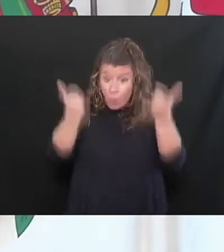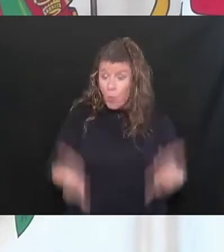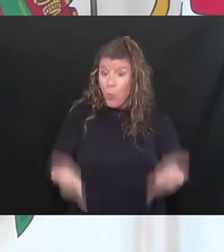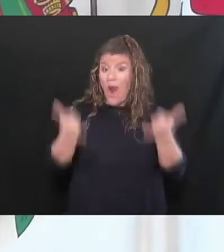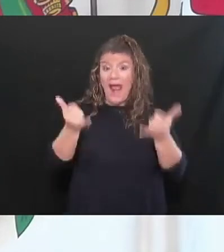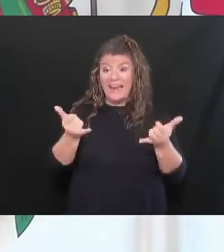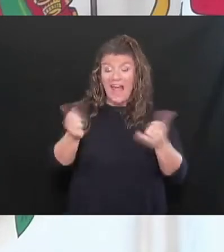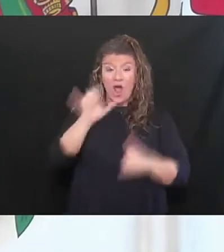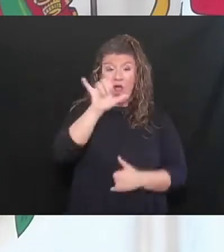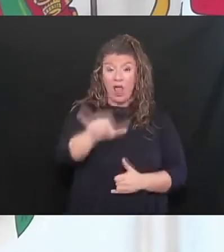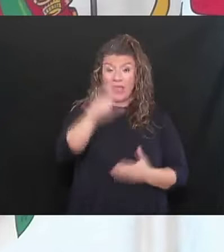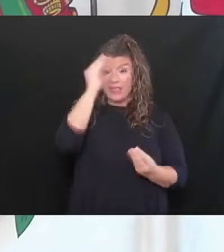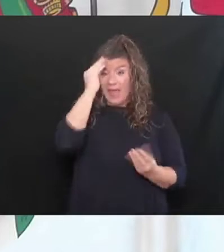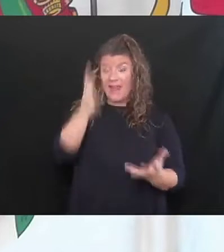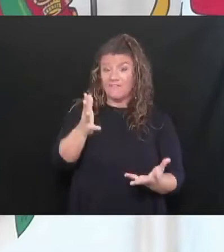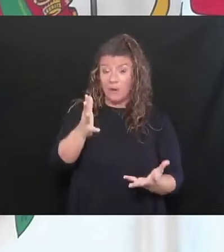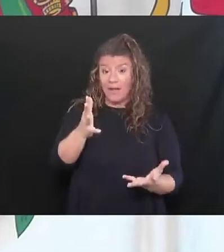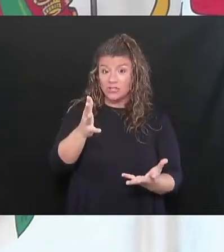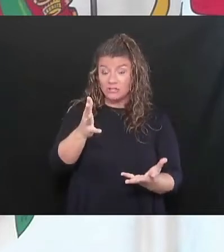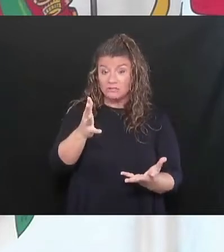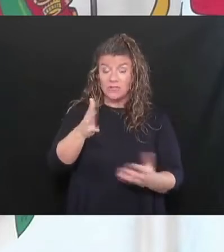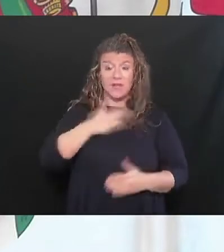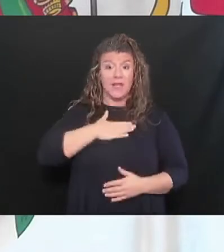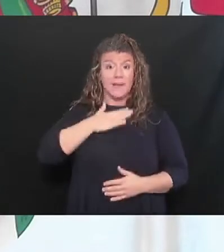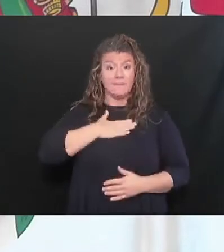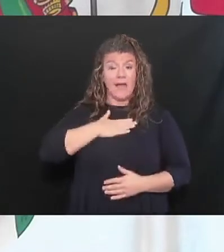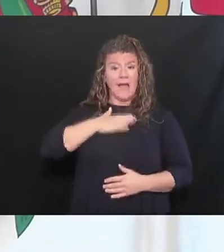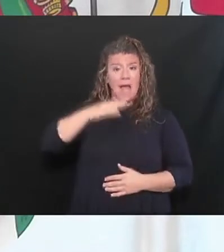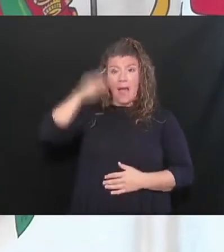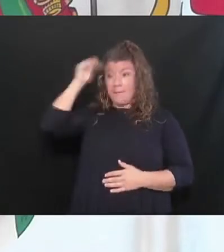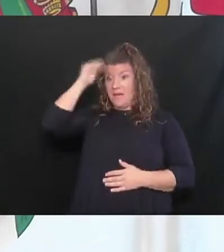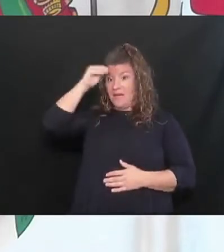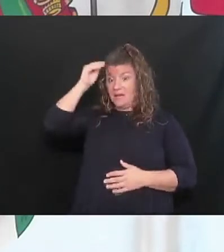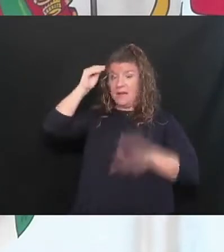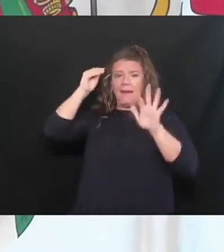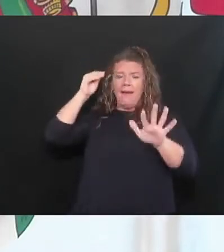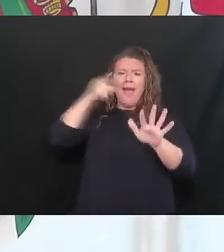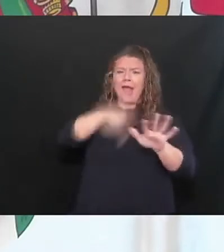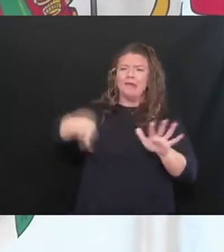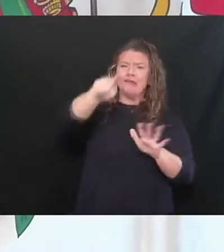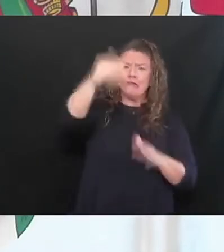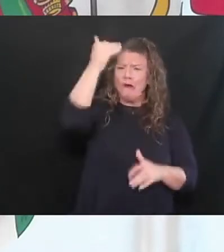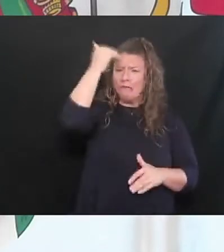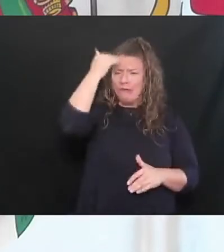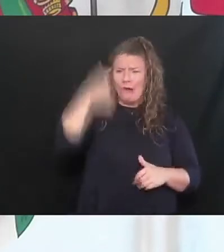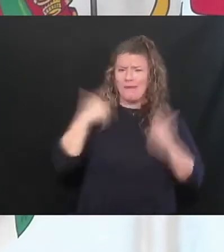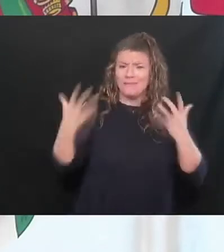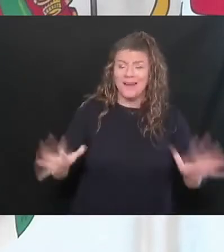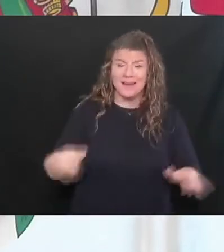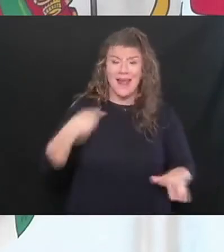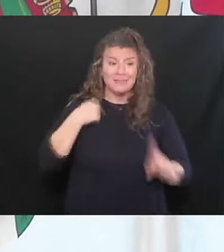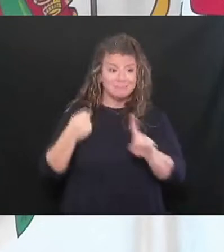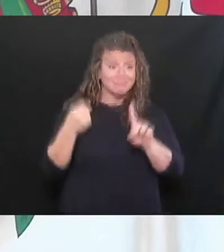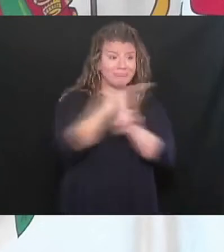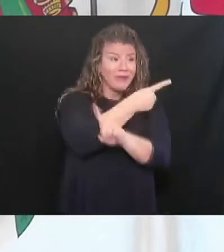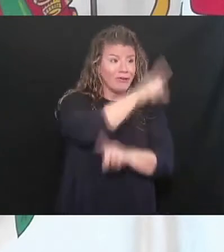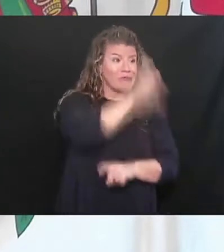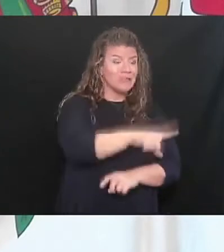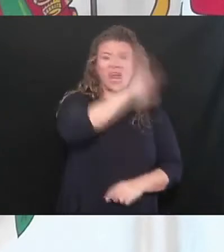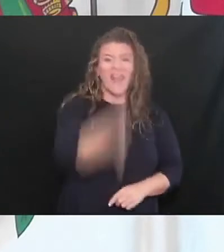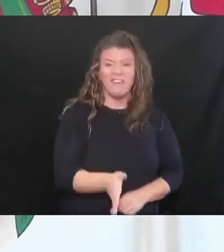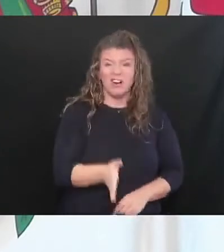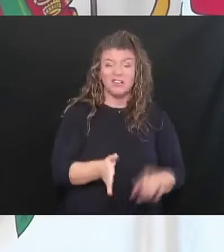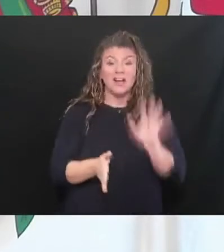right now that information in my book, and again, you know me well enough to know that I don't dodge anything. Right now,